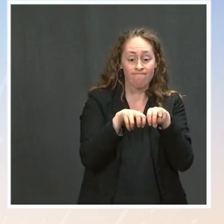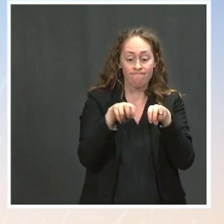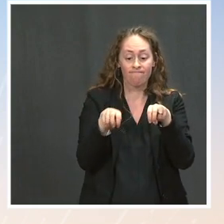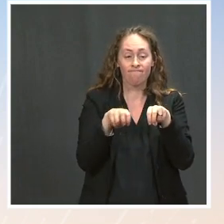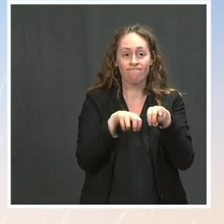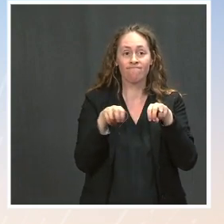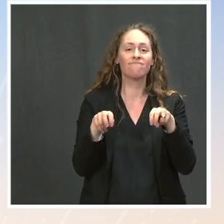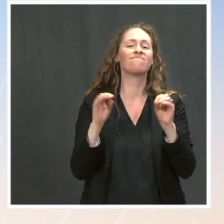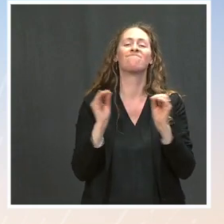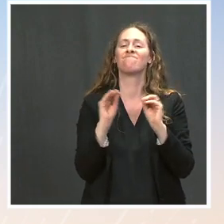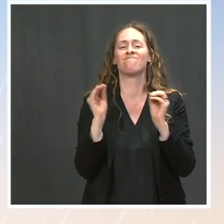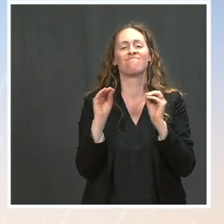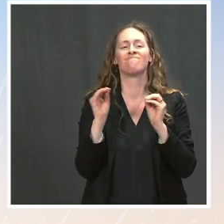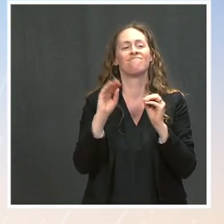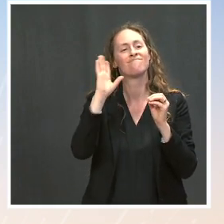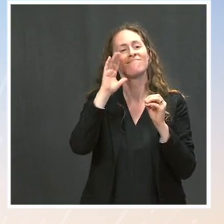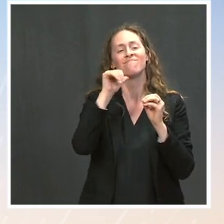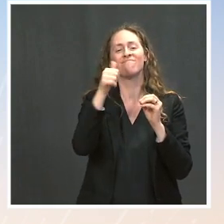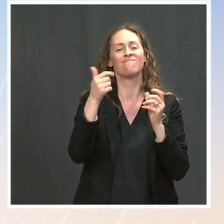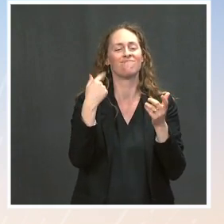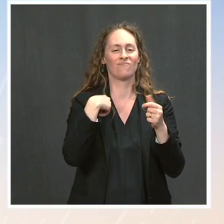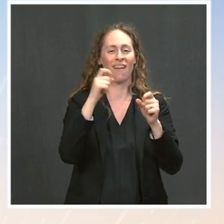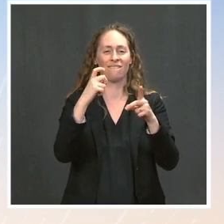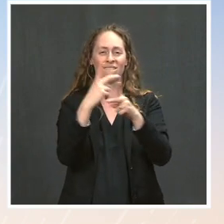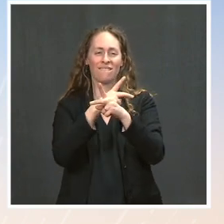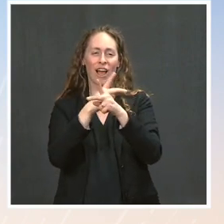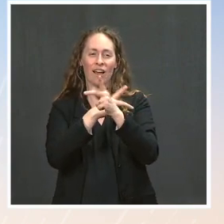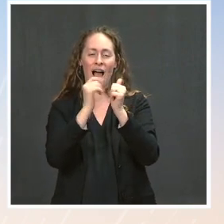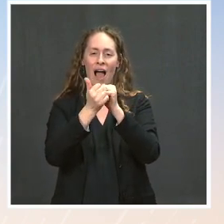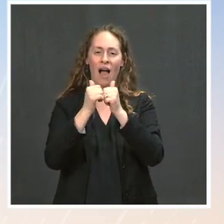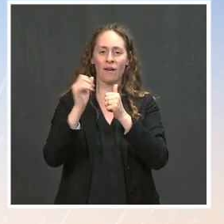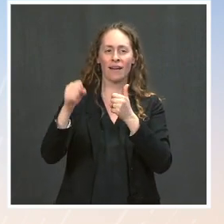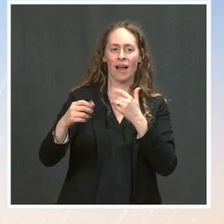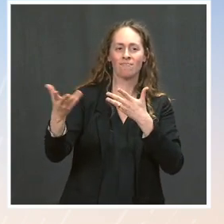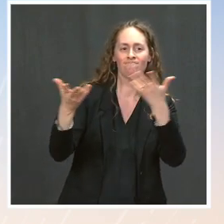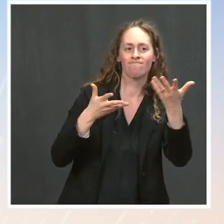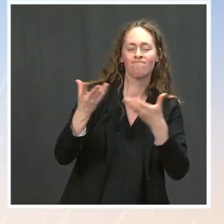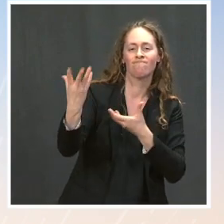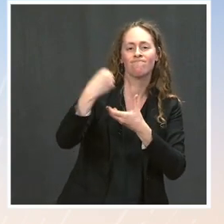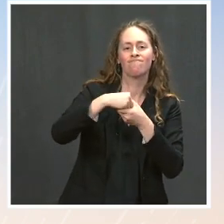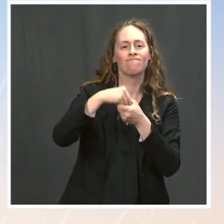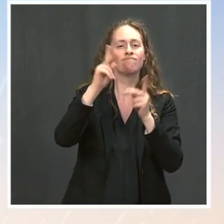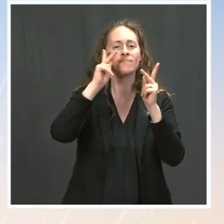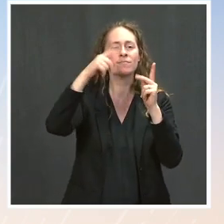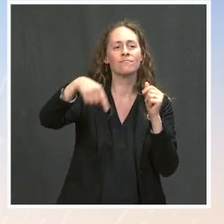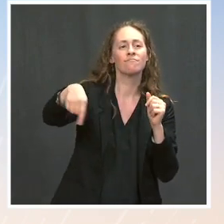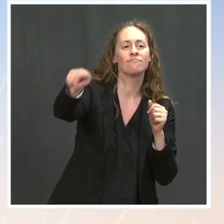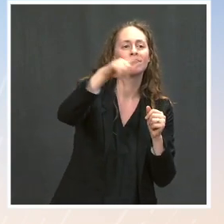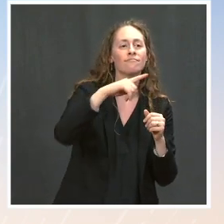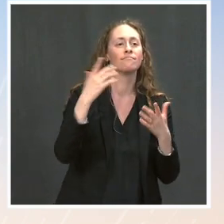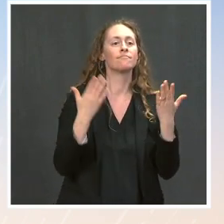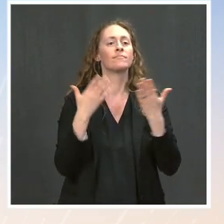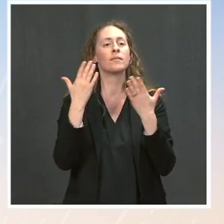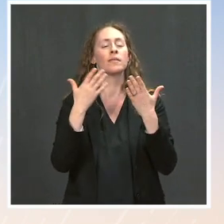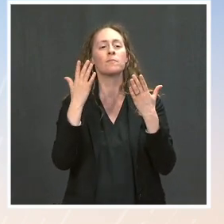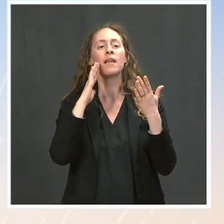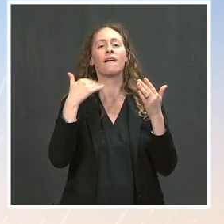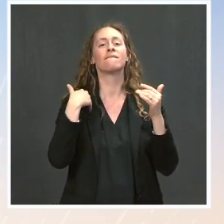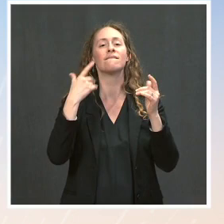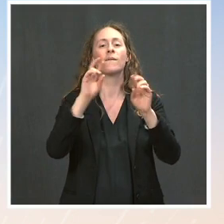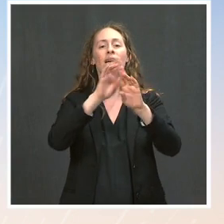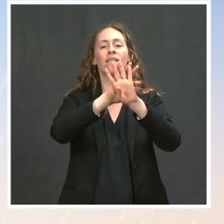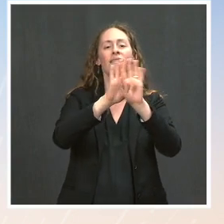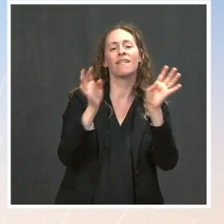to engage with the American public, whether it's through viewing parties or ways to communicate about what the